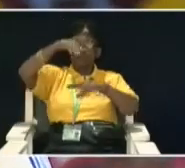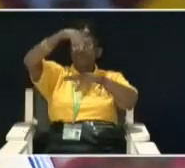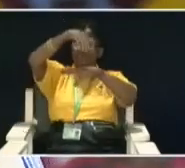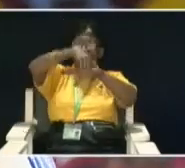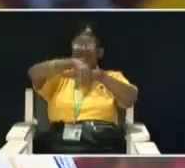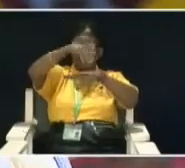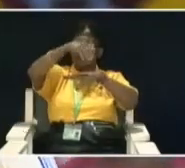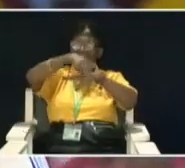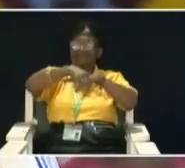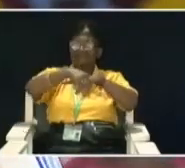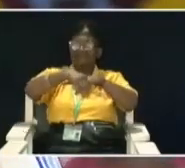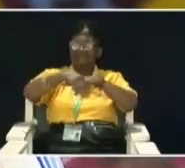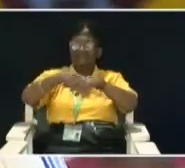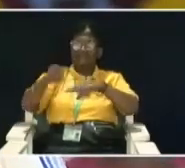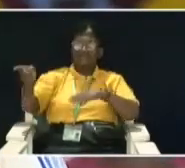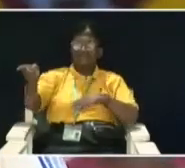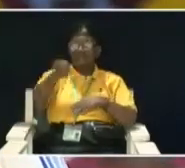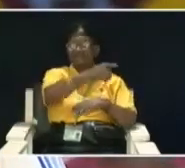You know,